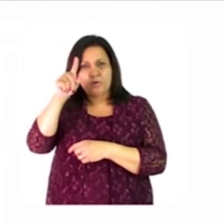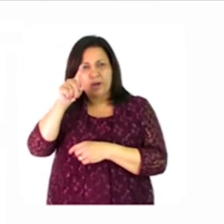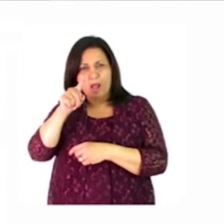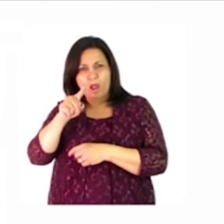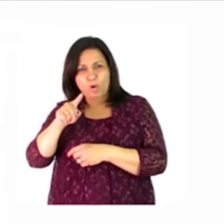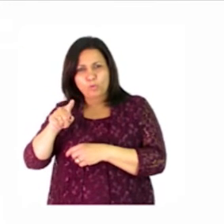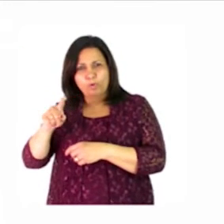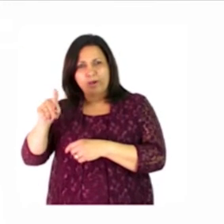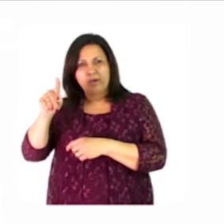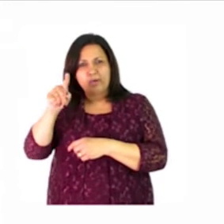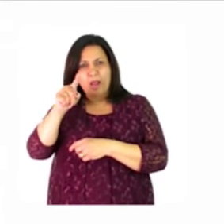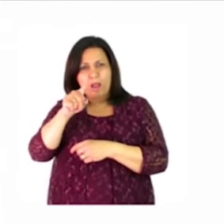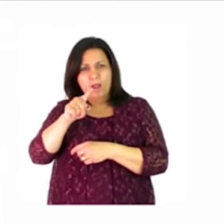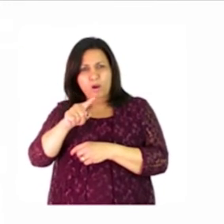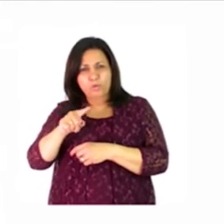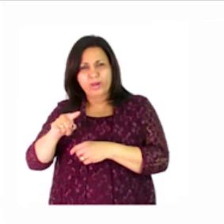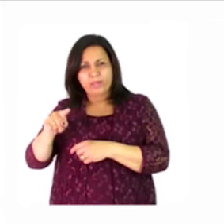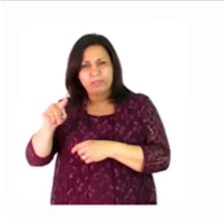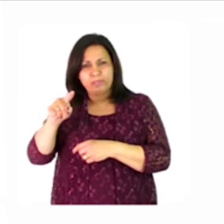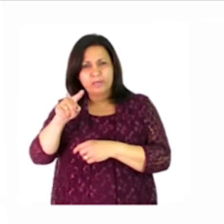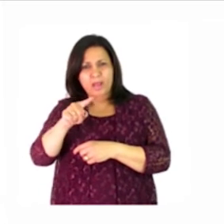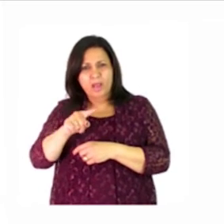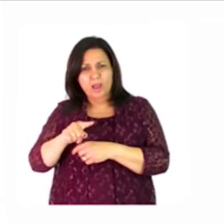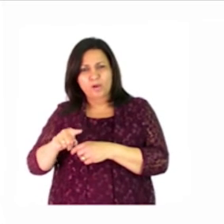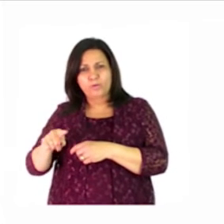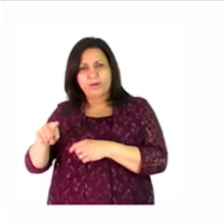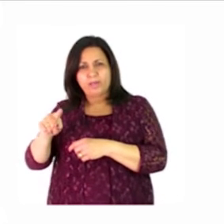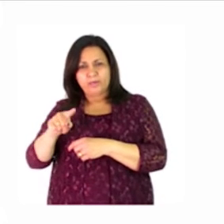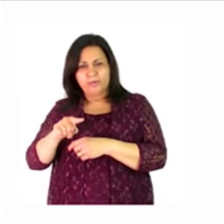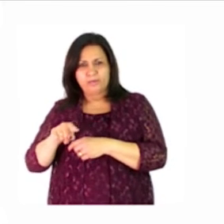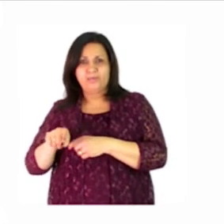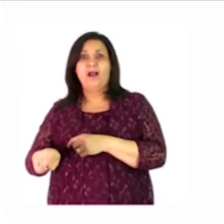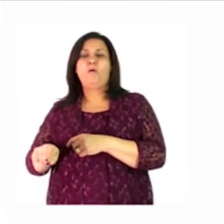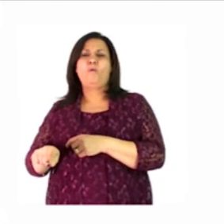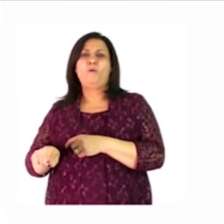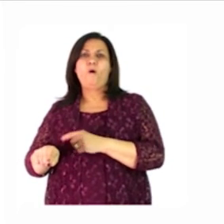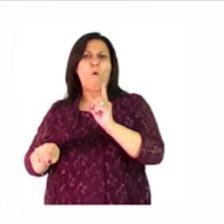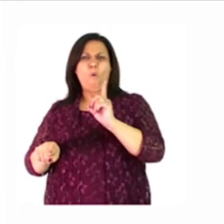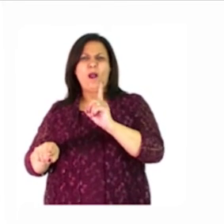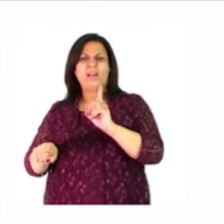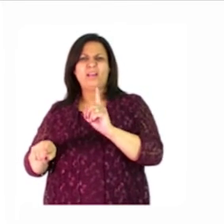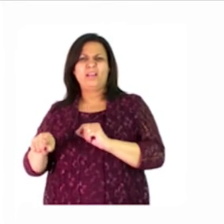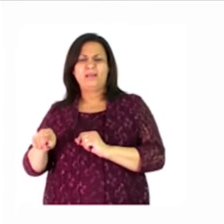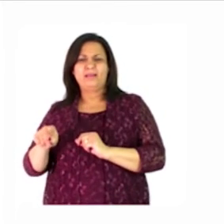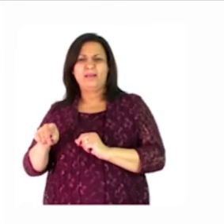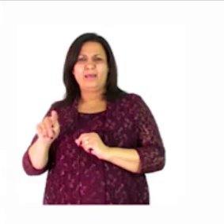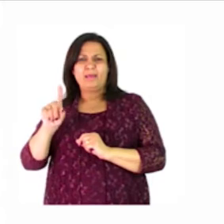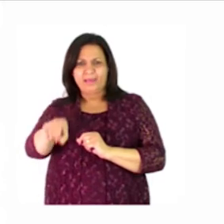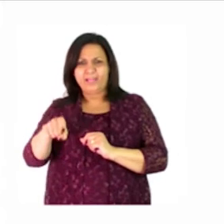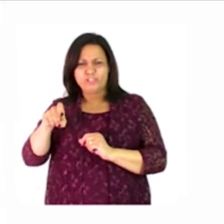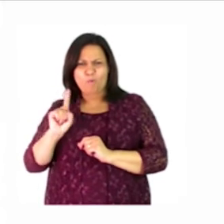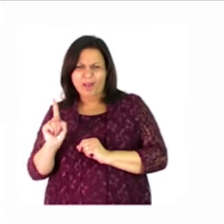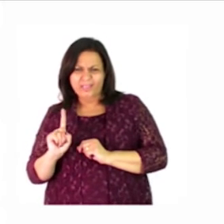and connect the dots. Let's go down. Let's see what fisherman Andy